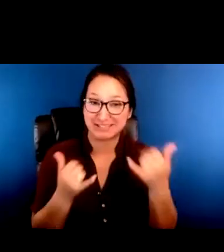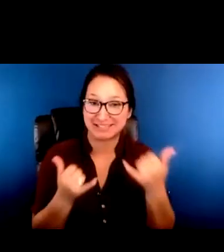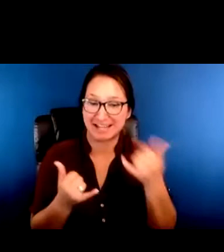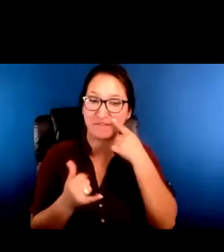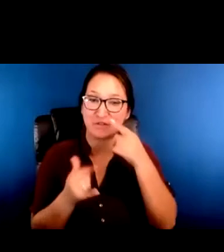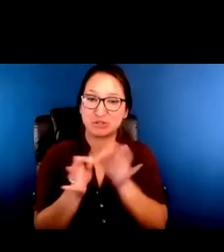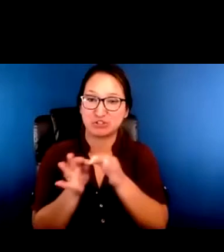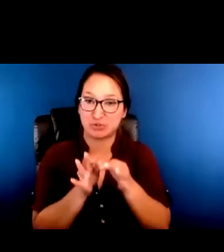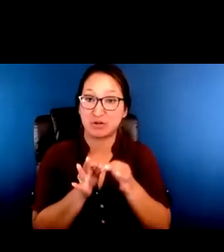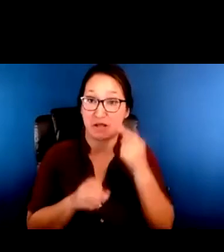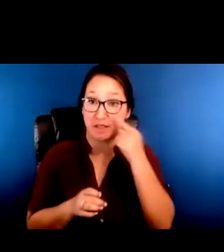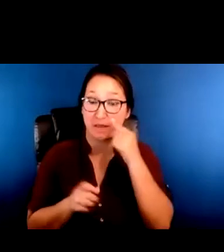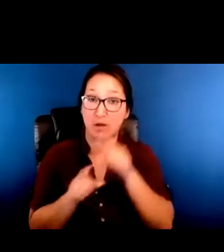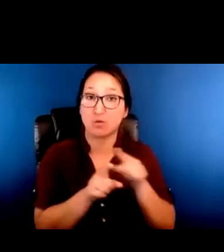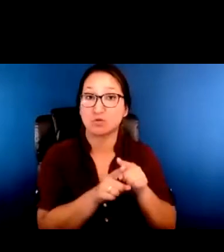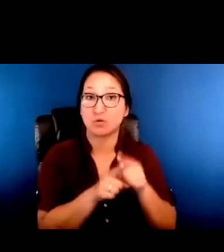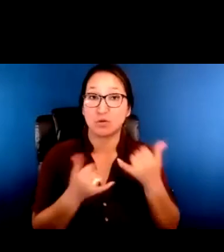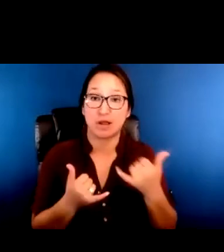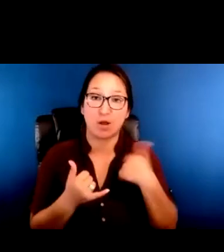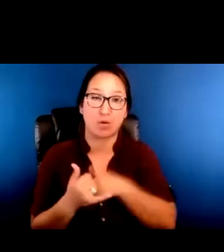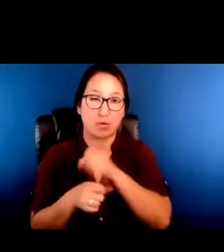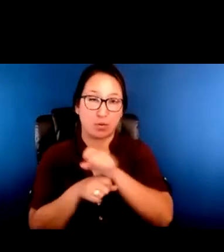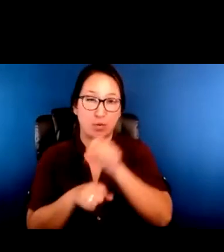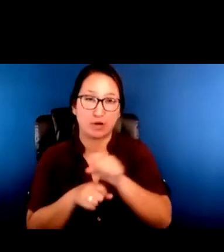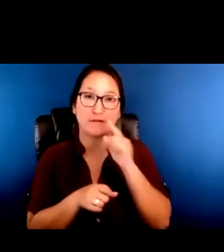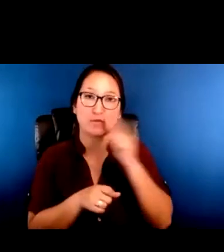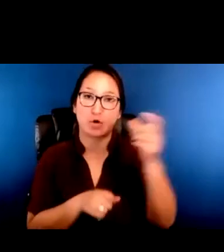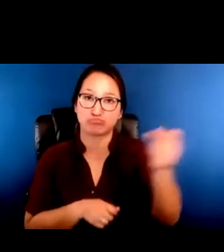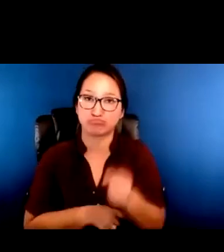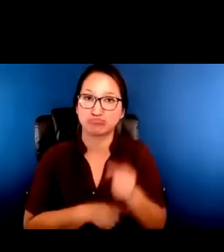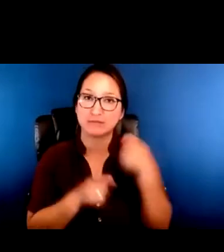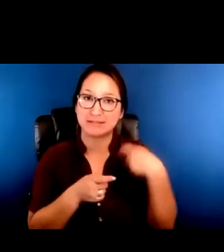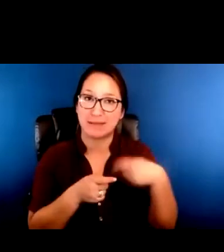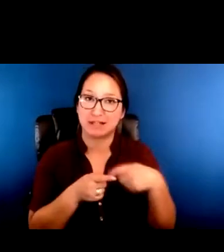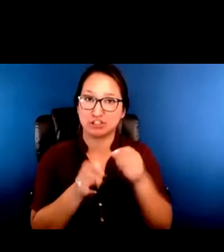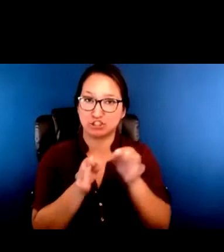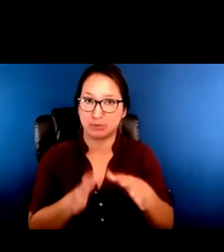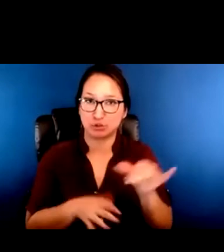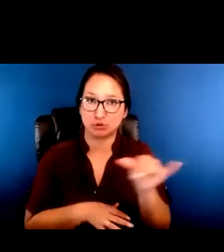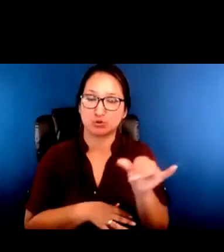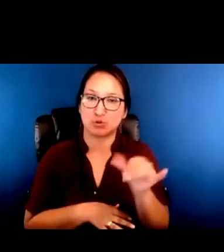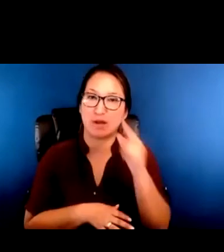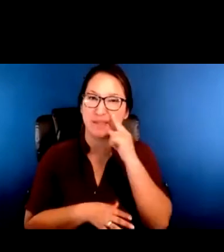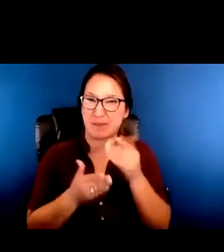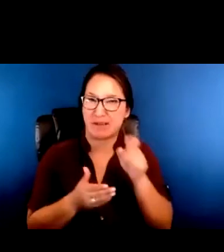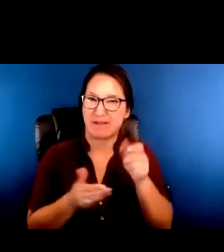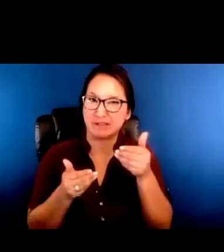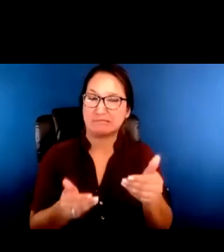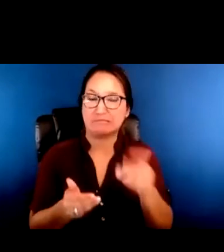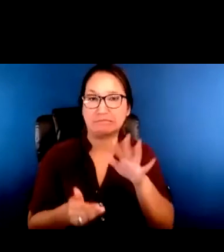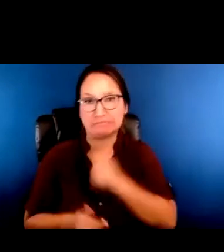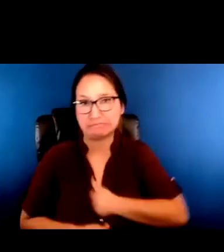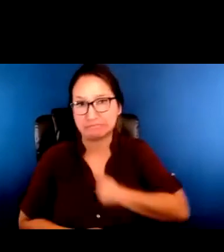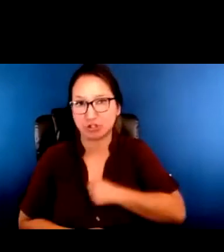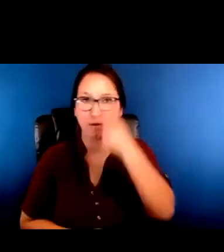I think we also are working on getting our Spanish interpreter here, or we may have to just go forward. Again, apologize for technical difficulties. I'm going to